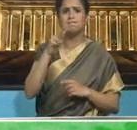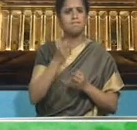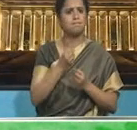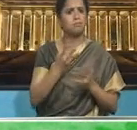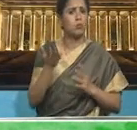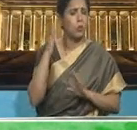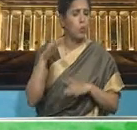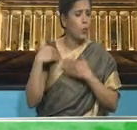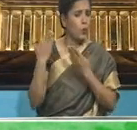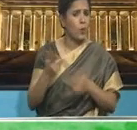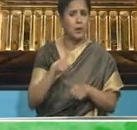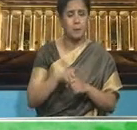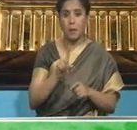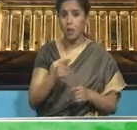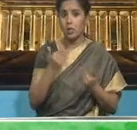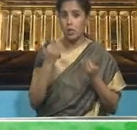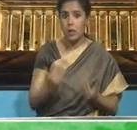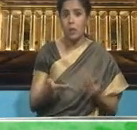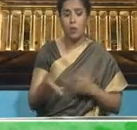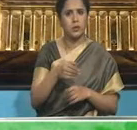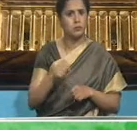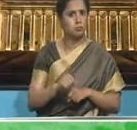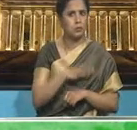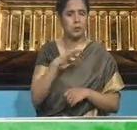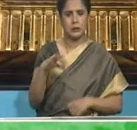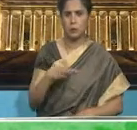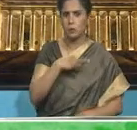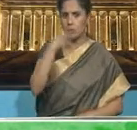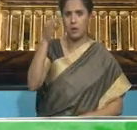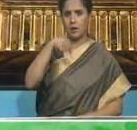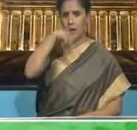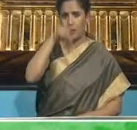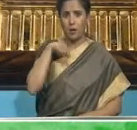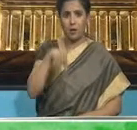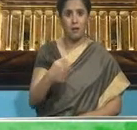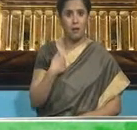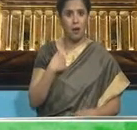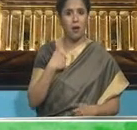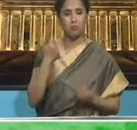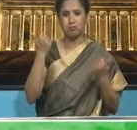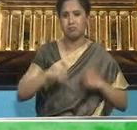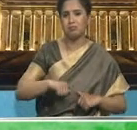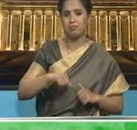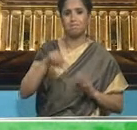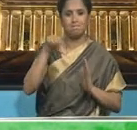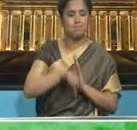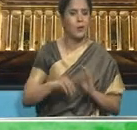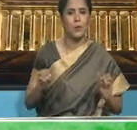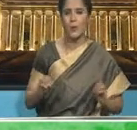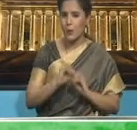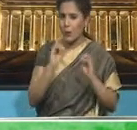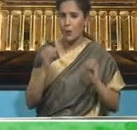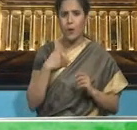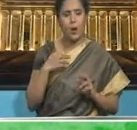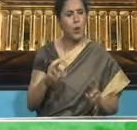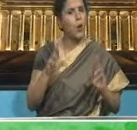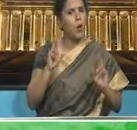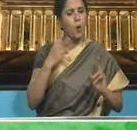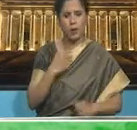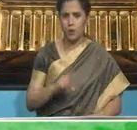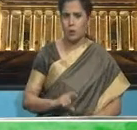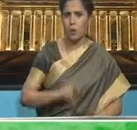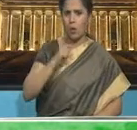rule. Yet, the spirit of India was undeterred. With hope and confidence, we began